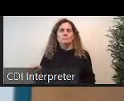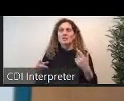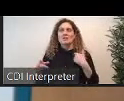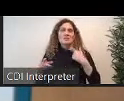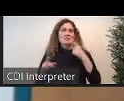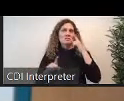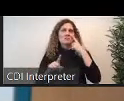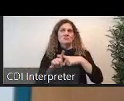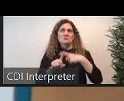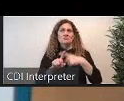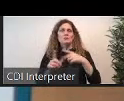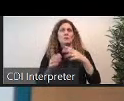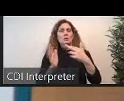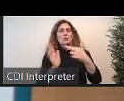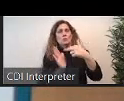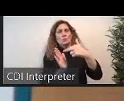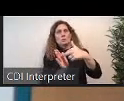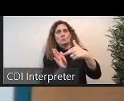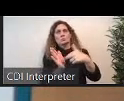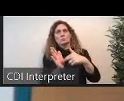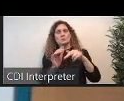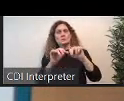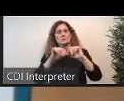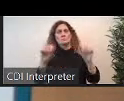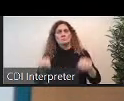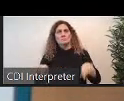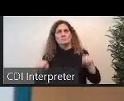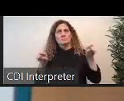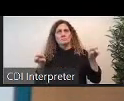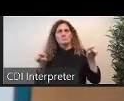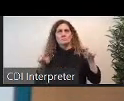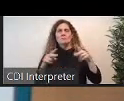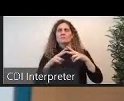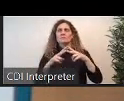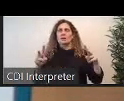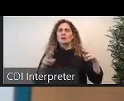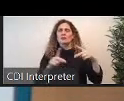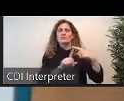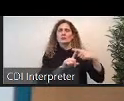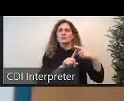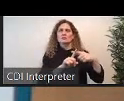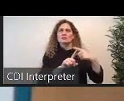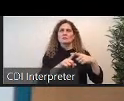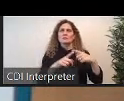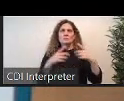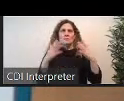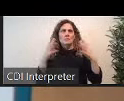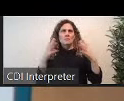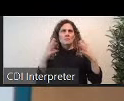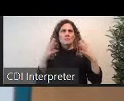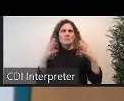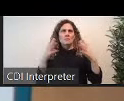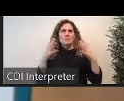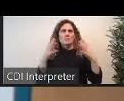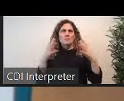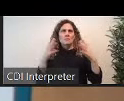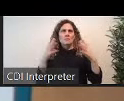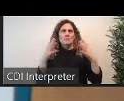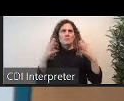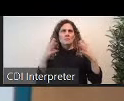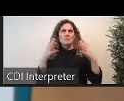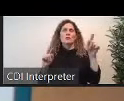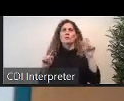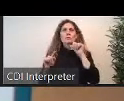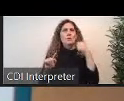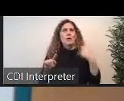system that's being rolled out will be a very positive thing. Many health departments across the state do not have the infrastructure